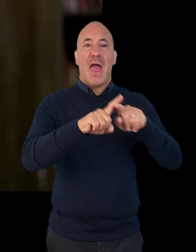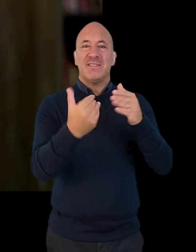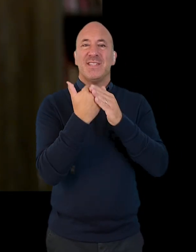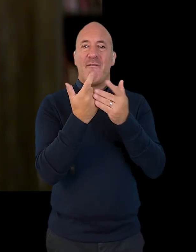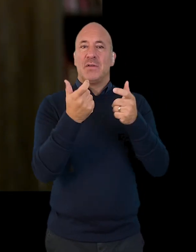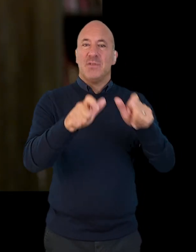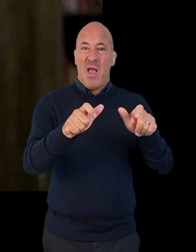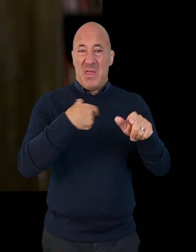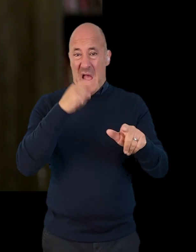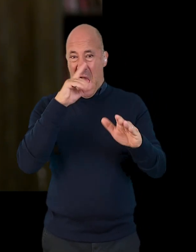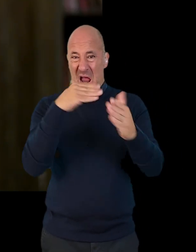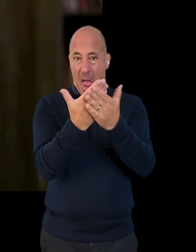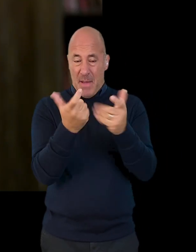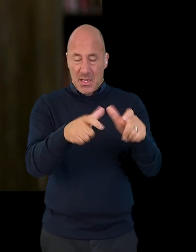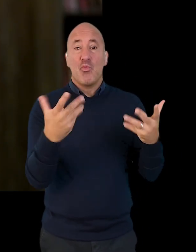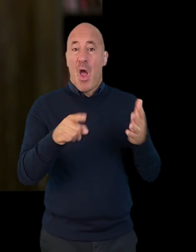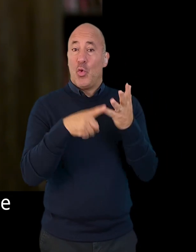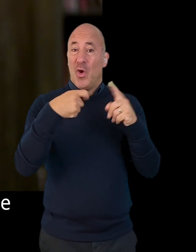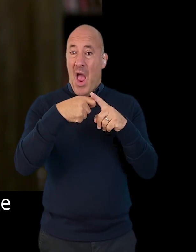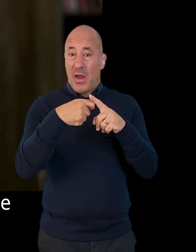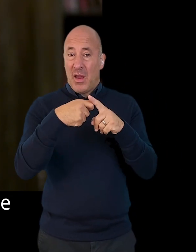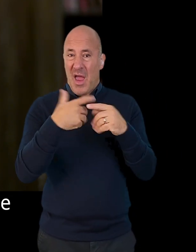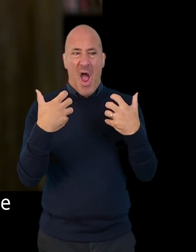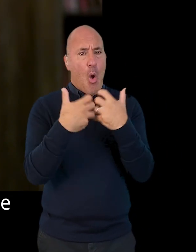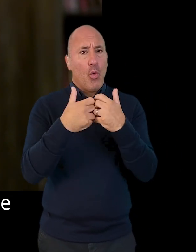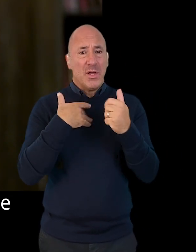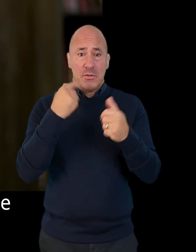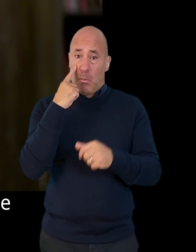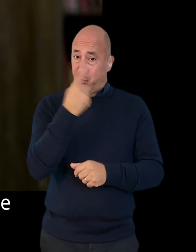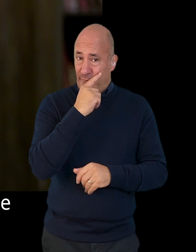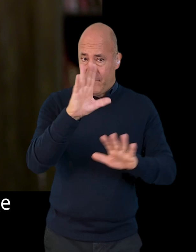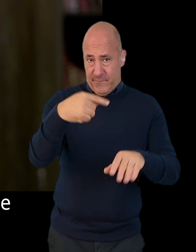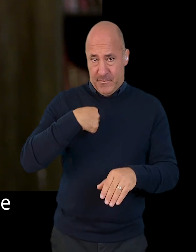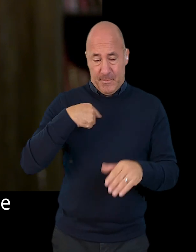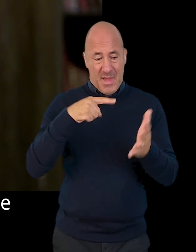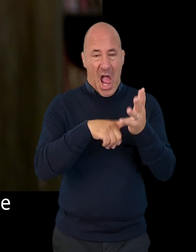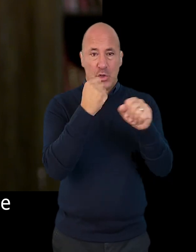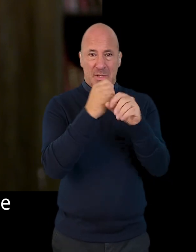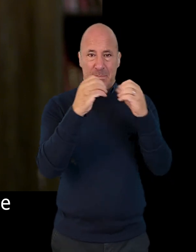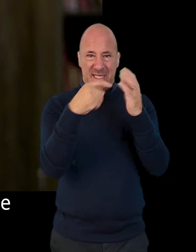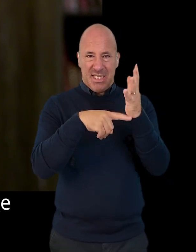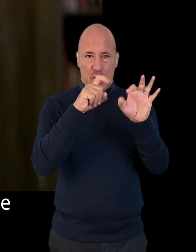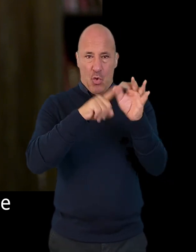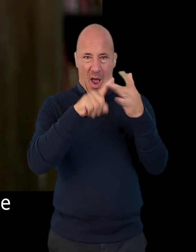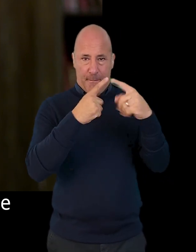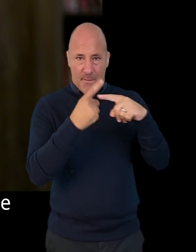claim asylum if you're in the United Kingdom and you can show that, first of all, you